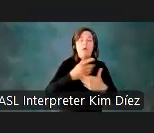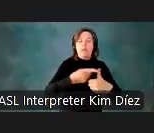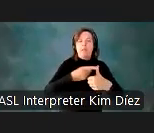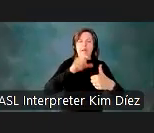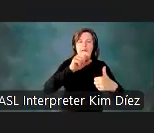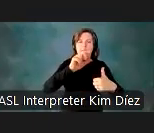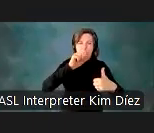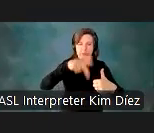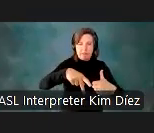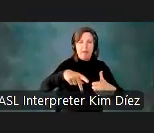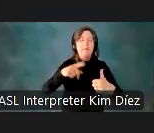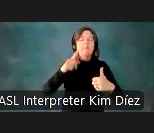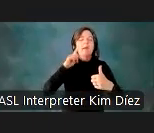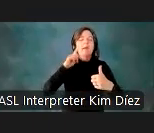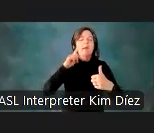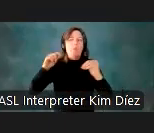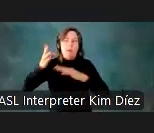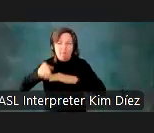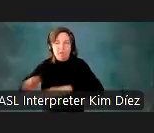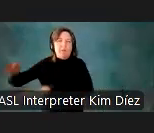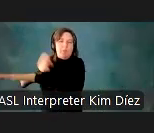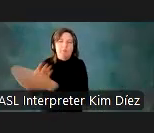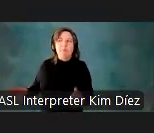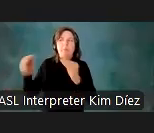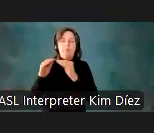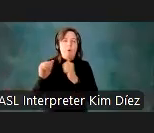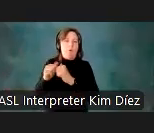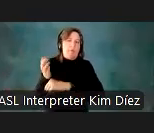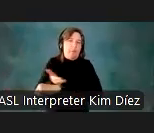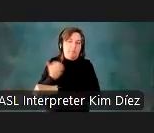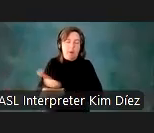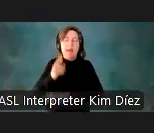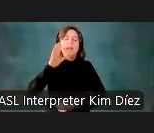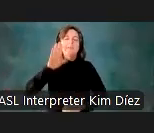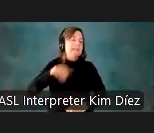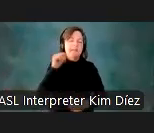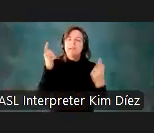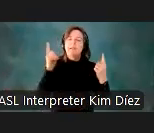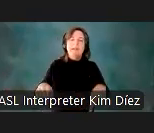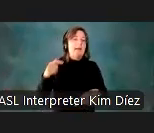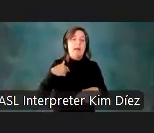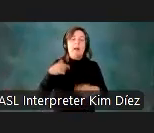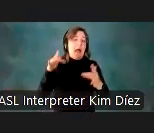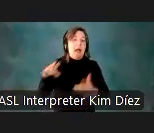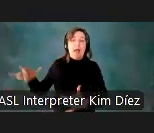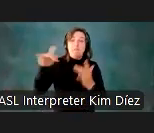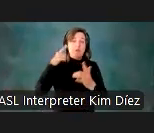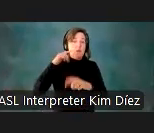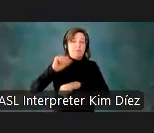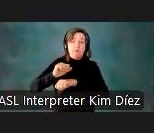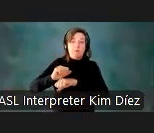upgrades. As you know, that didn't happen. I haven't traveled for work since